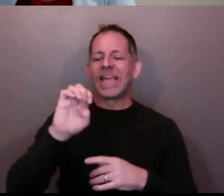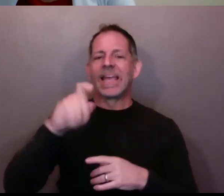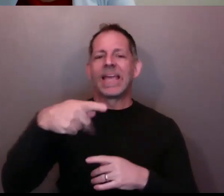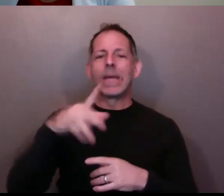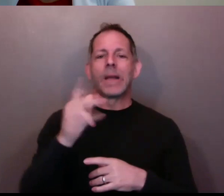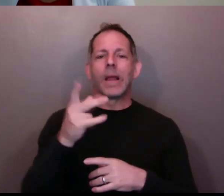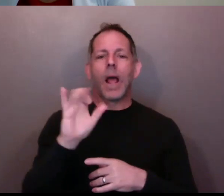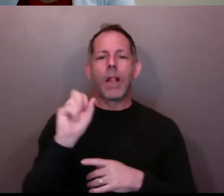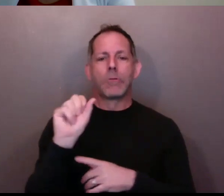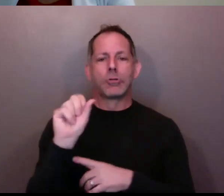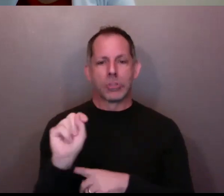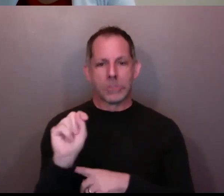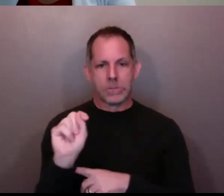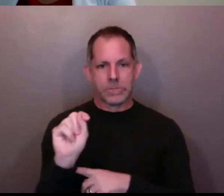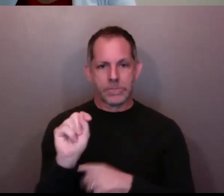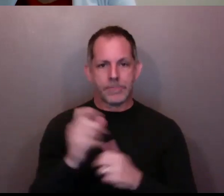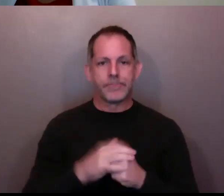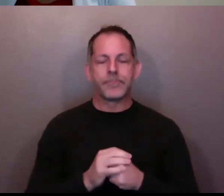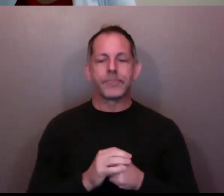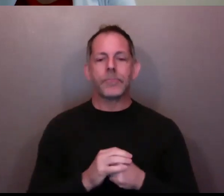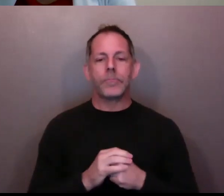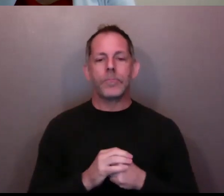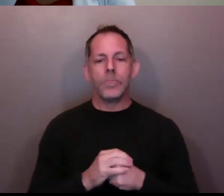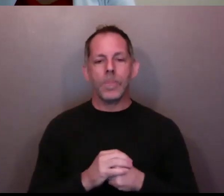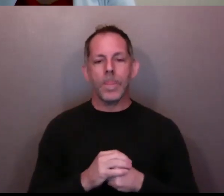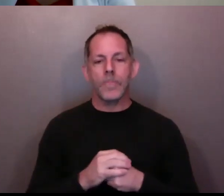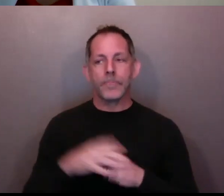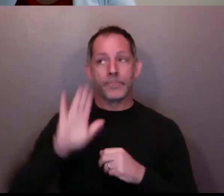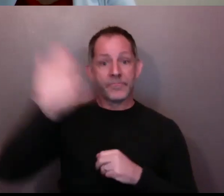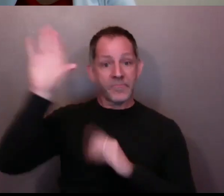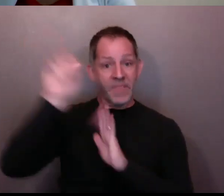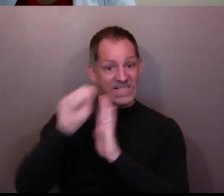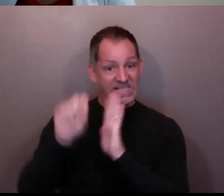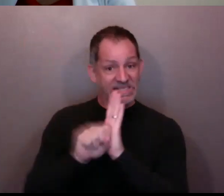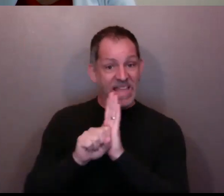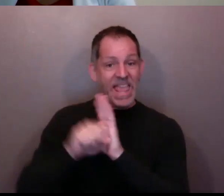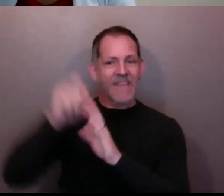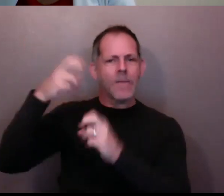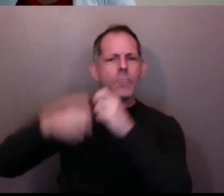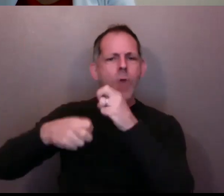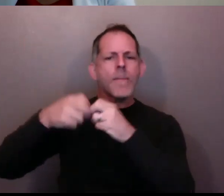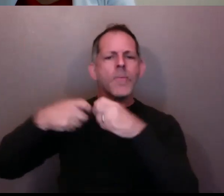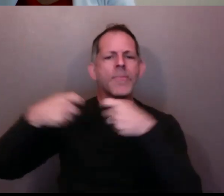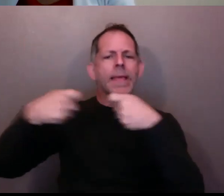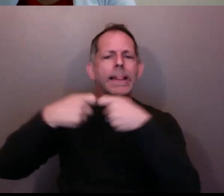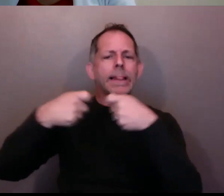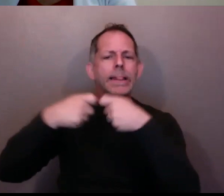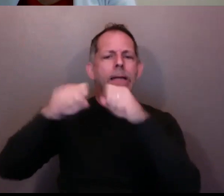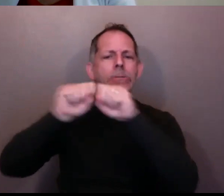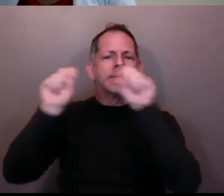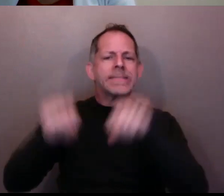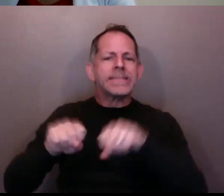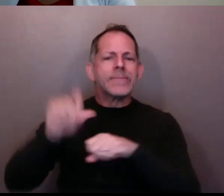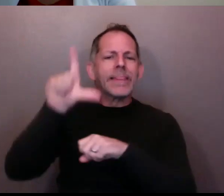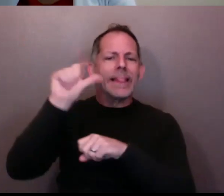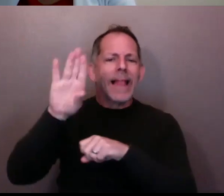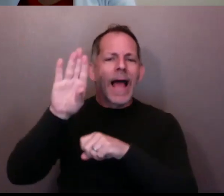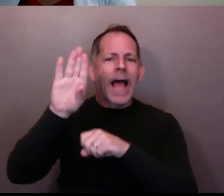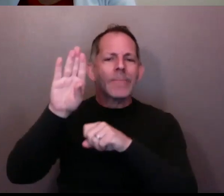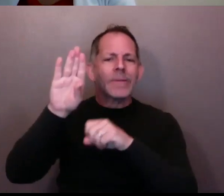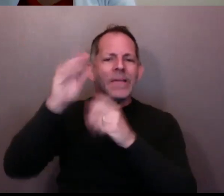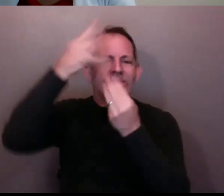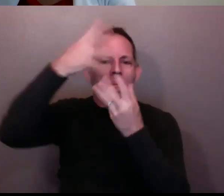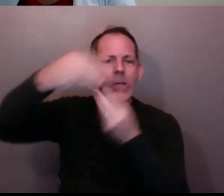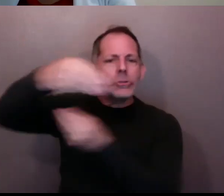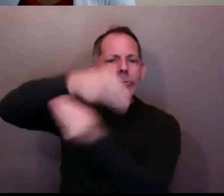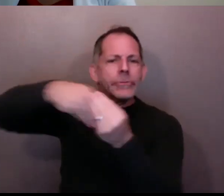The state is having some problems with the electronic laboratory reporting. Labs,